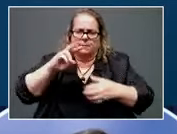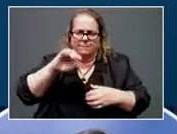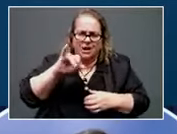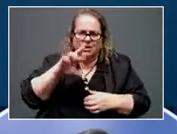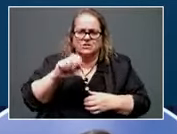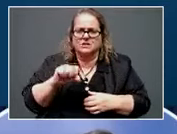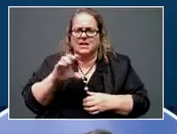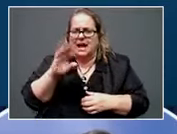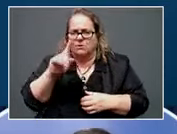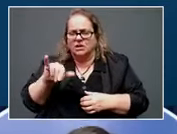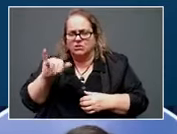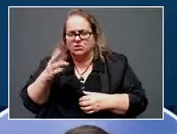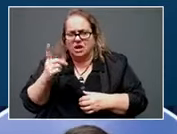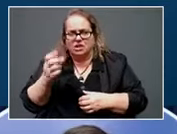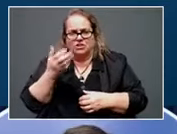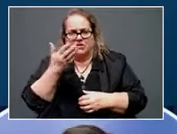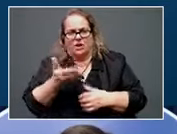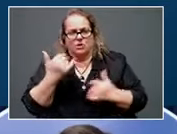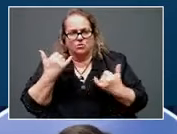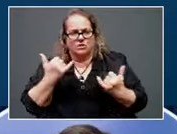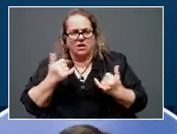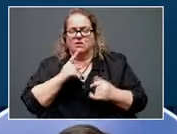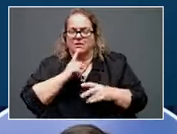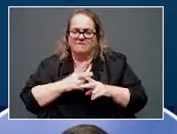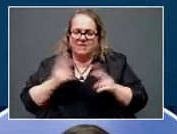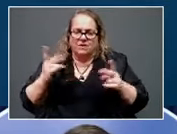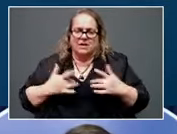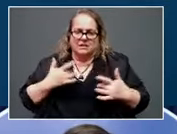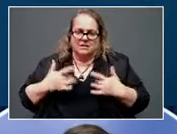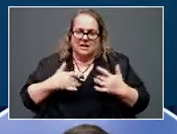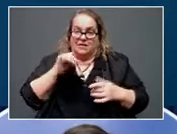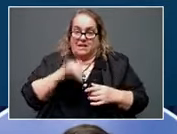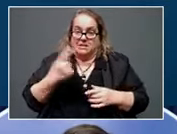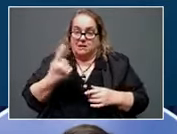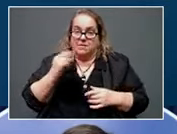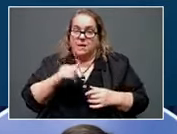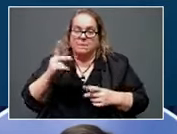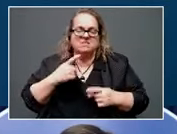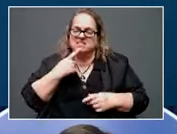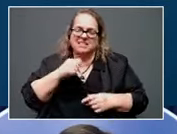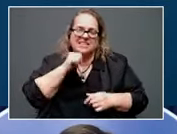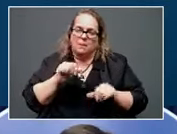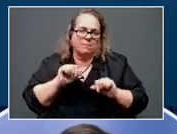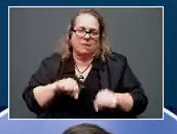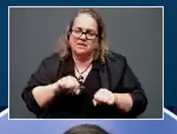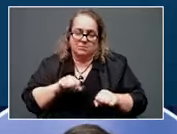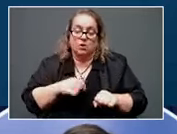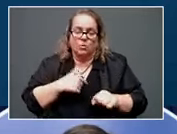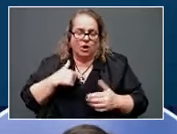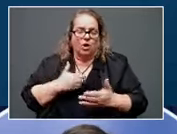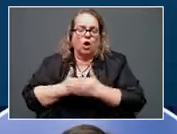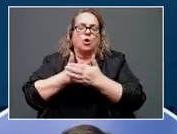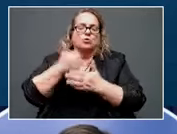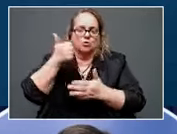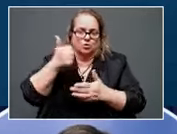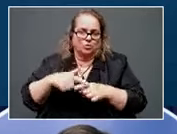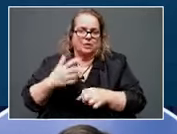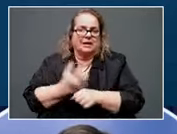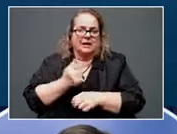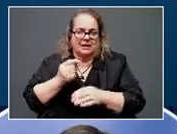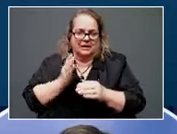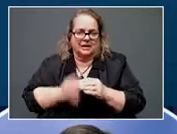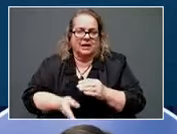were there today, really excited. This is something that people said wasn't possible, and I believe we're closer than ever to getting it done, and we're going to